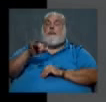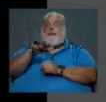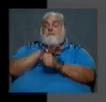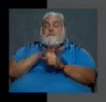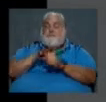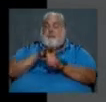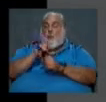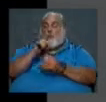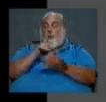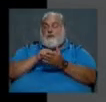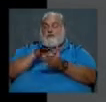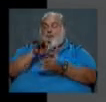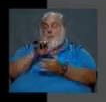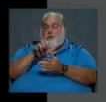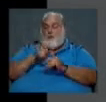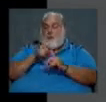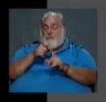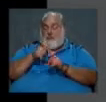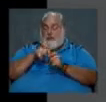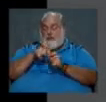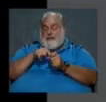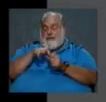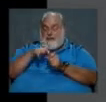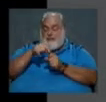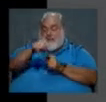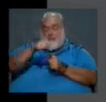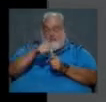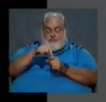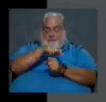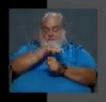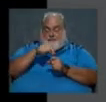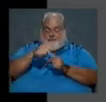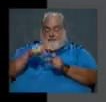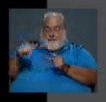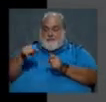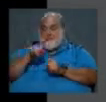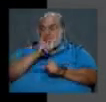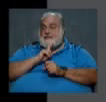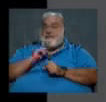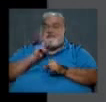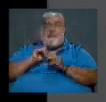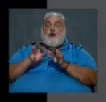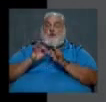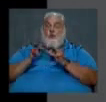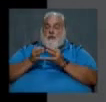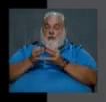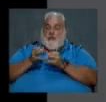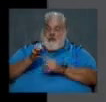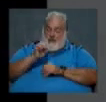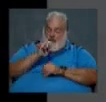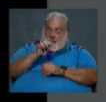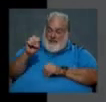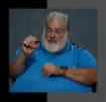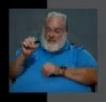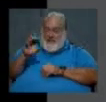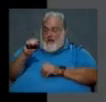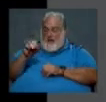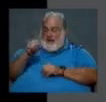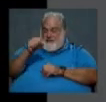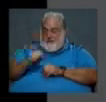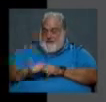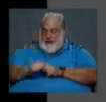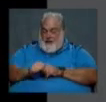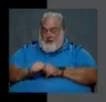of 1,500 feet from the site, the predominant use is single-family neighborhoods extending to the east and south, and Boyle